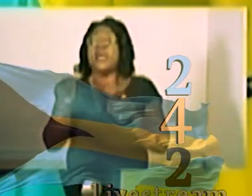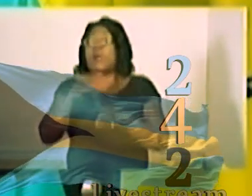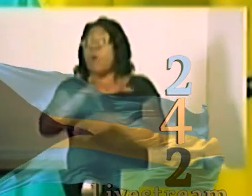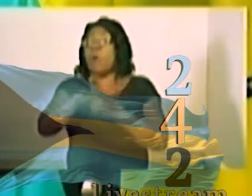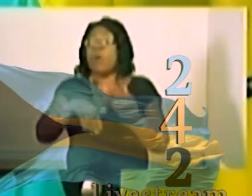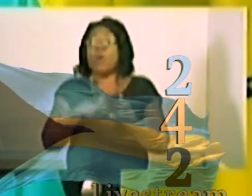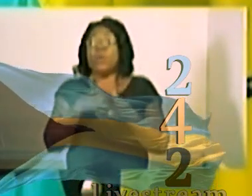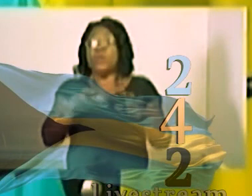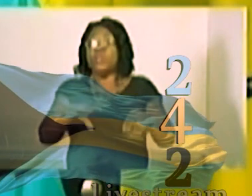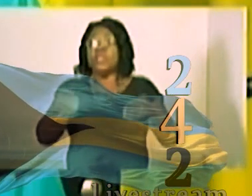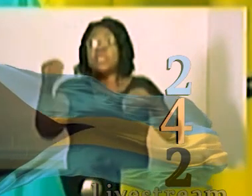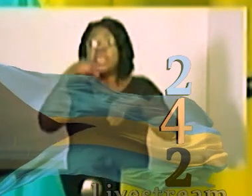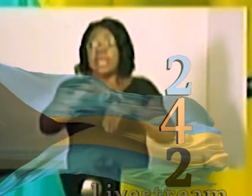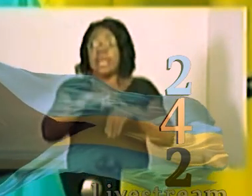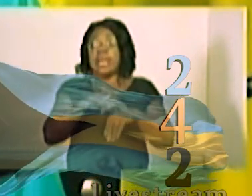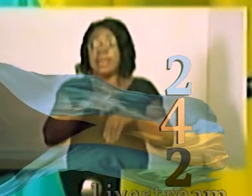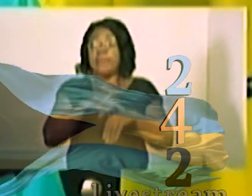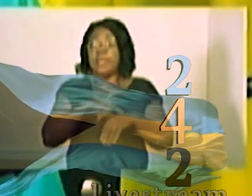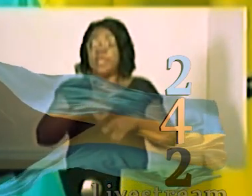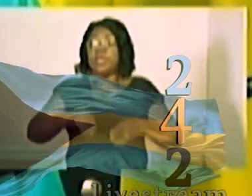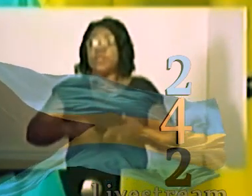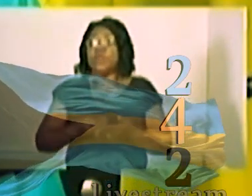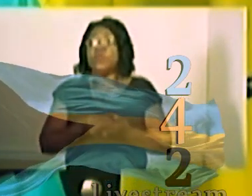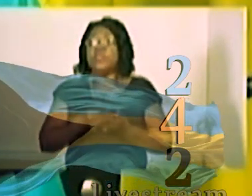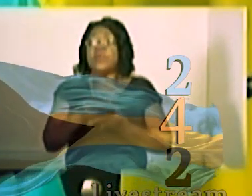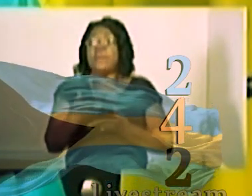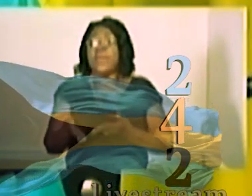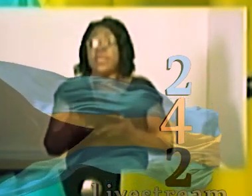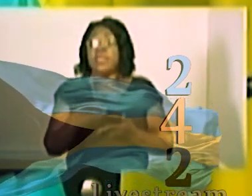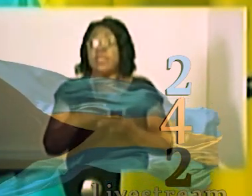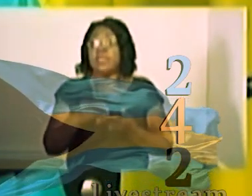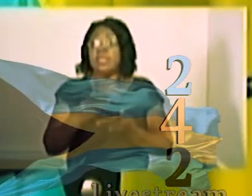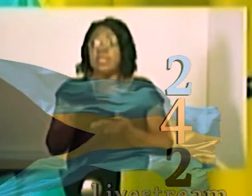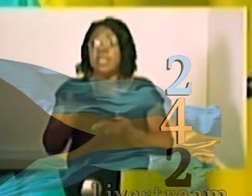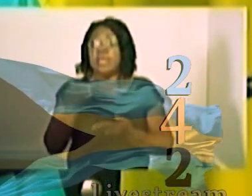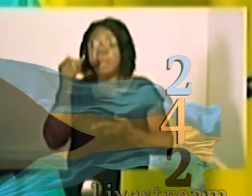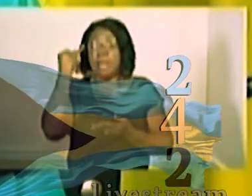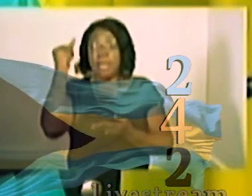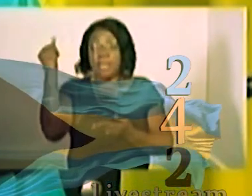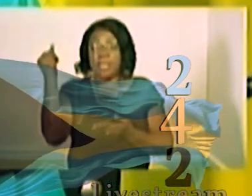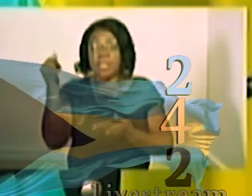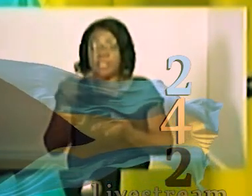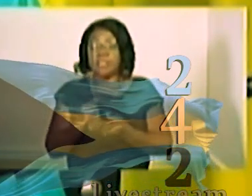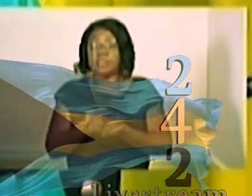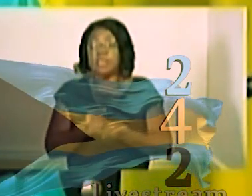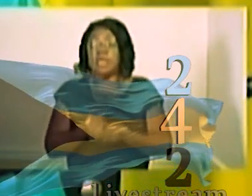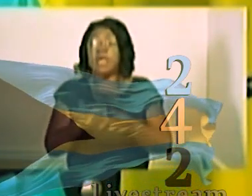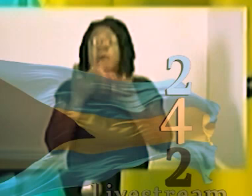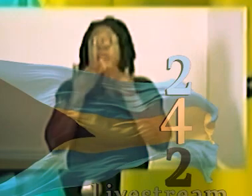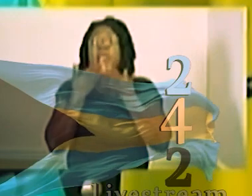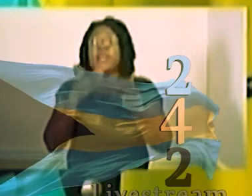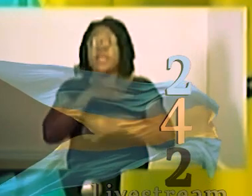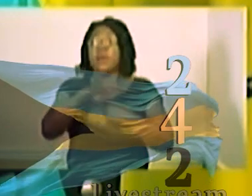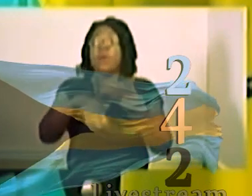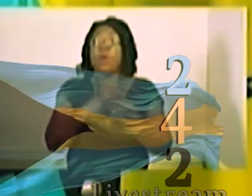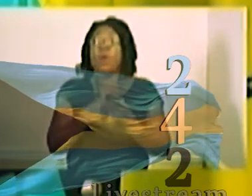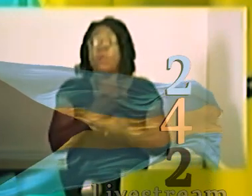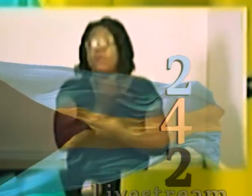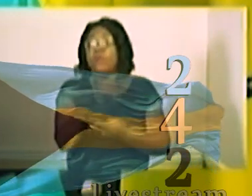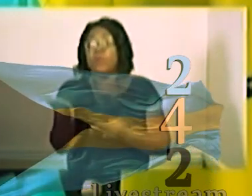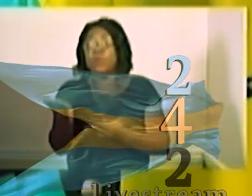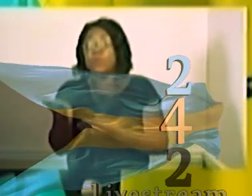who took the time and the effort to submit a suggestion. I want to thank all of